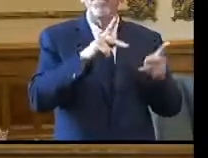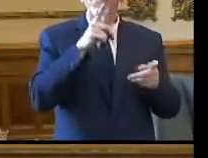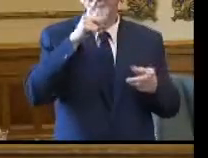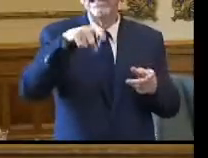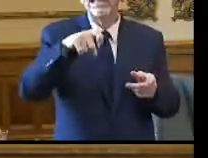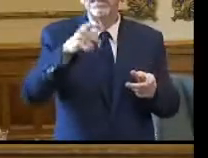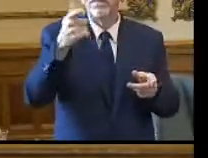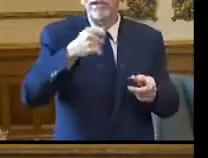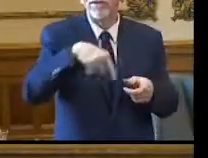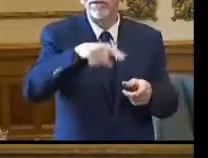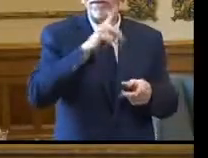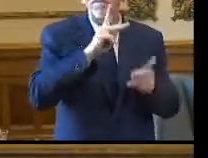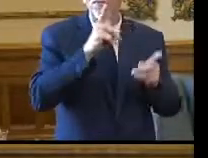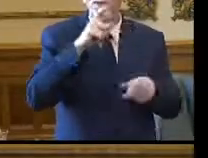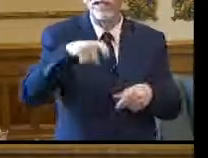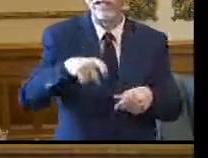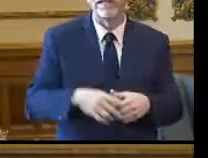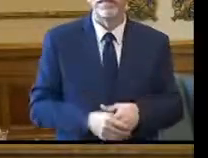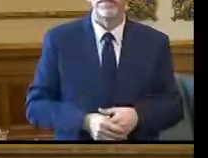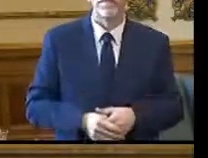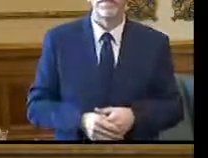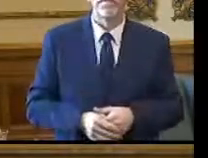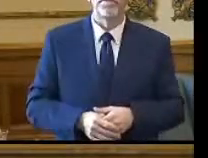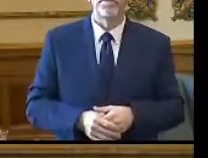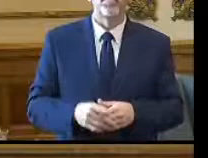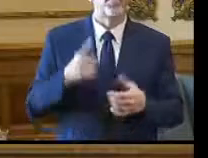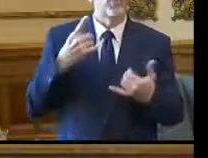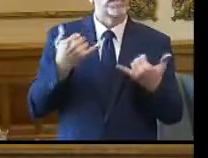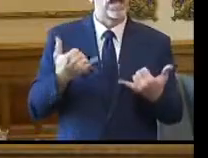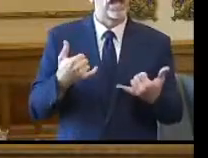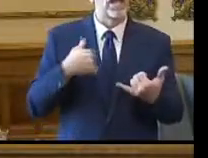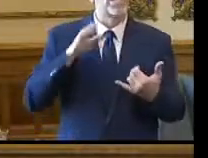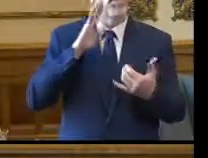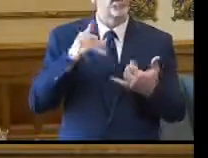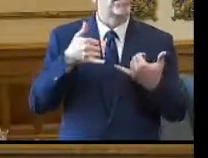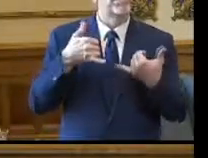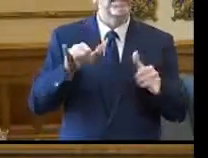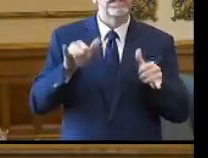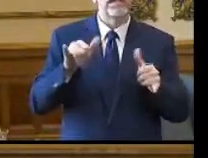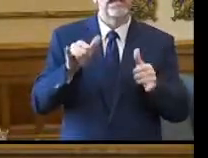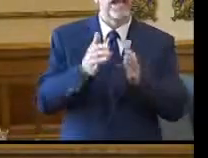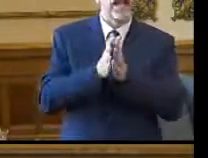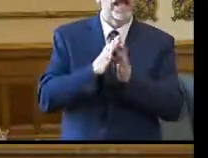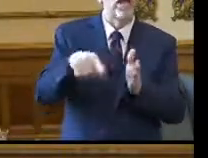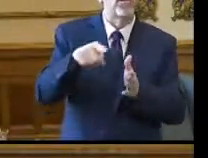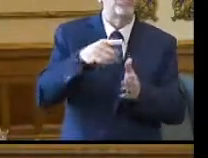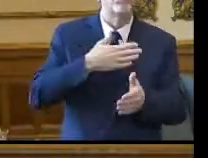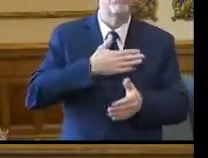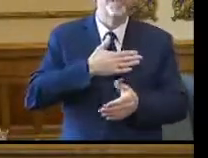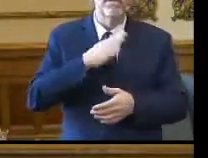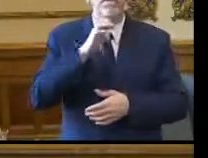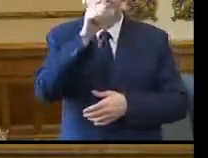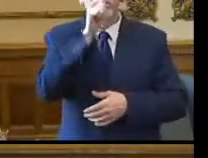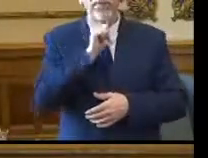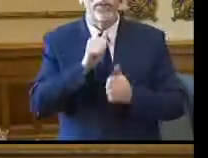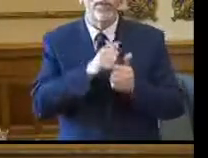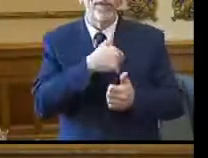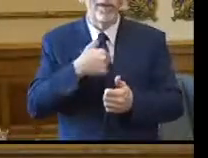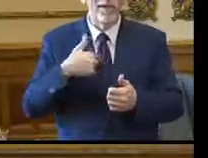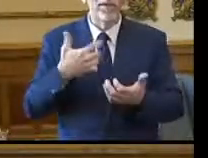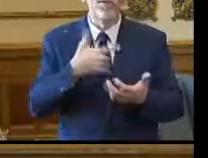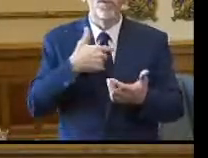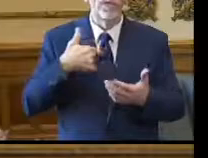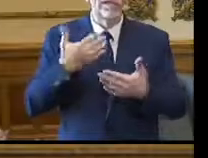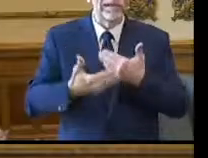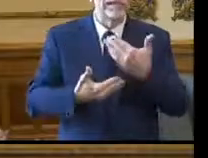necessary benefits to those in need. At this time, I'll continue to ask that you remain patient with us as we move forward.